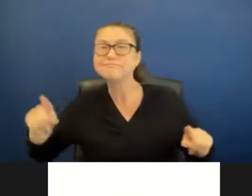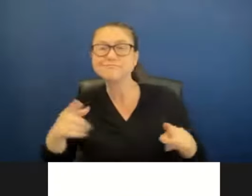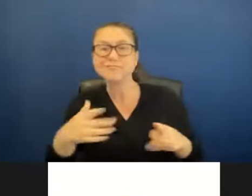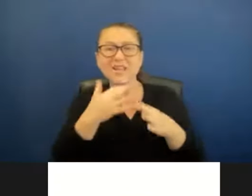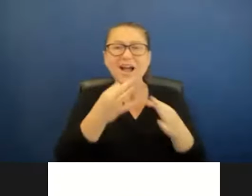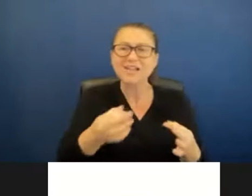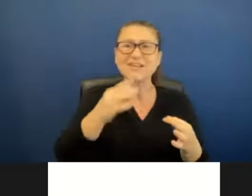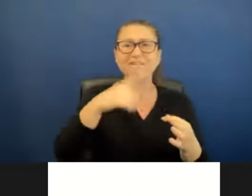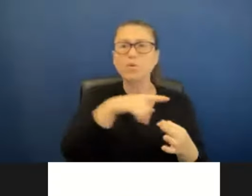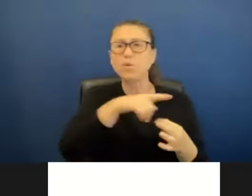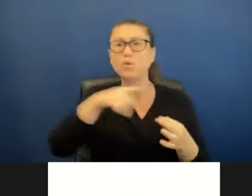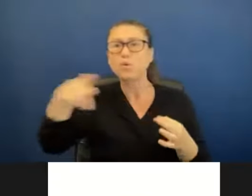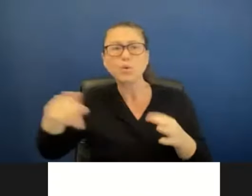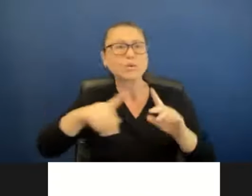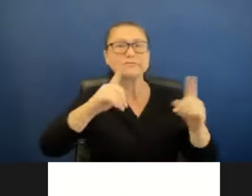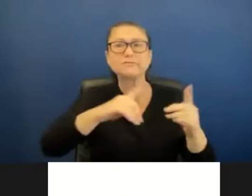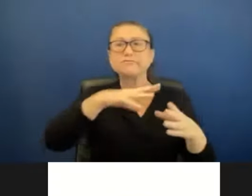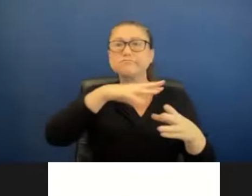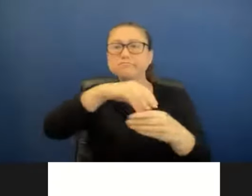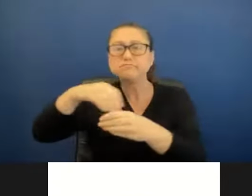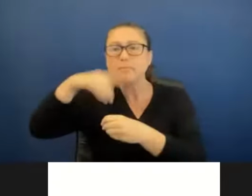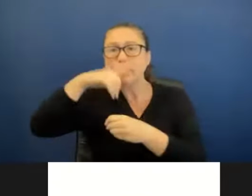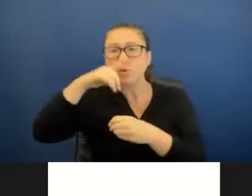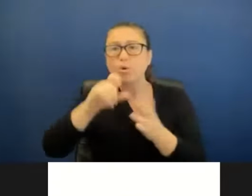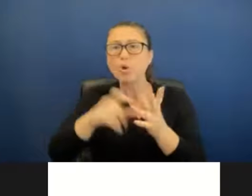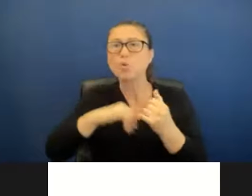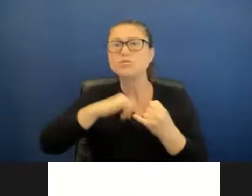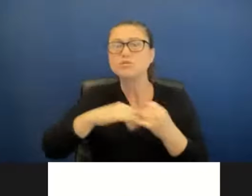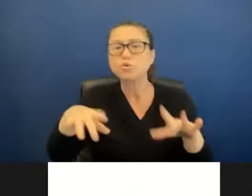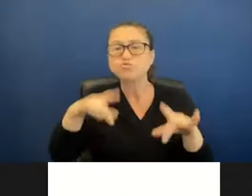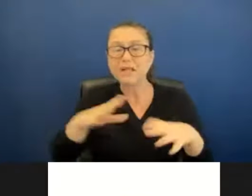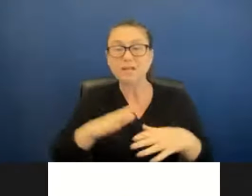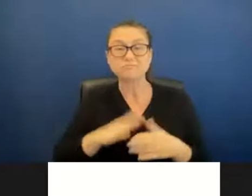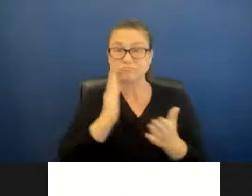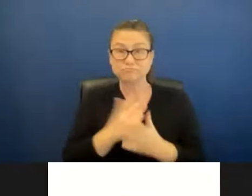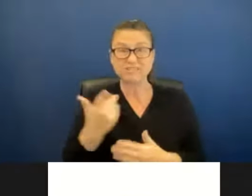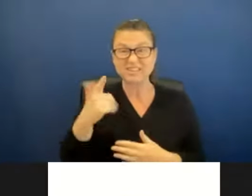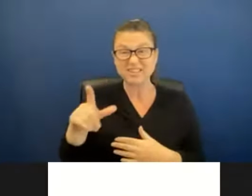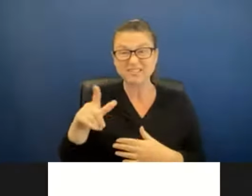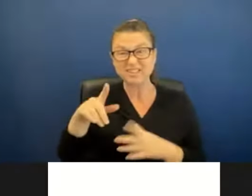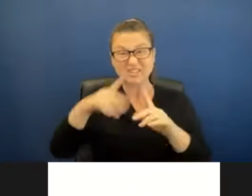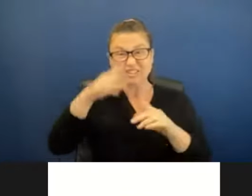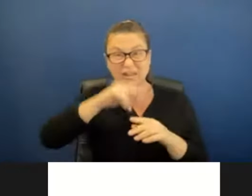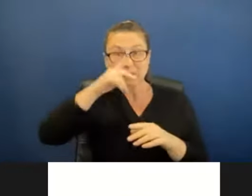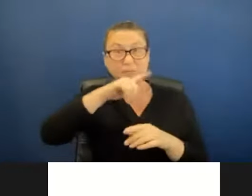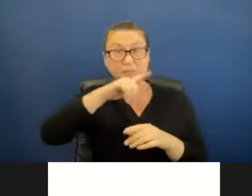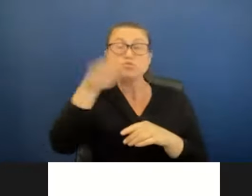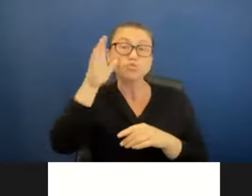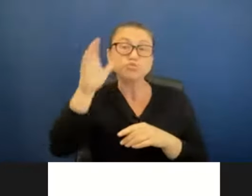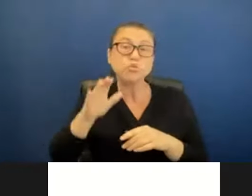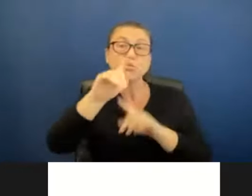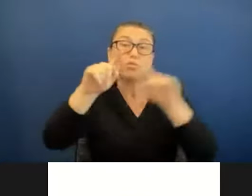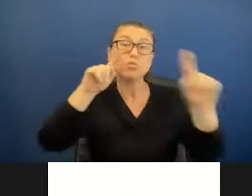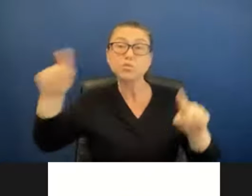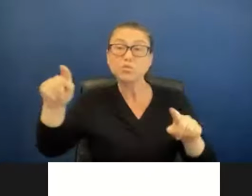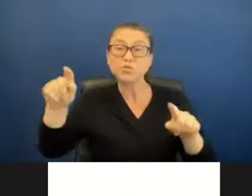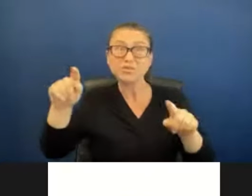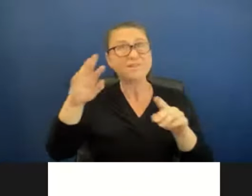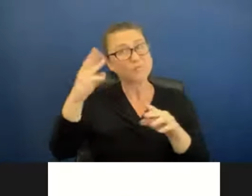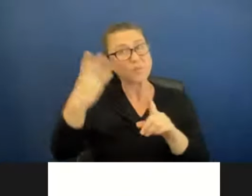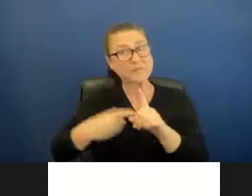Physical Theatre based in Clunes, Victoria. The program engaged over to 70 young participants in the rural community over almost three